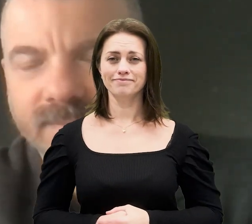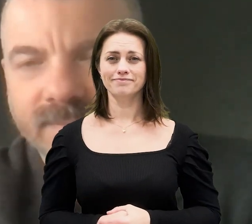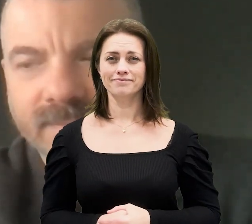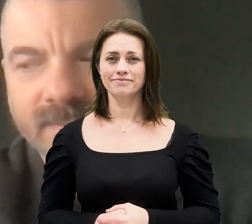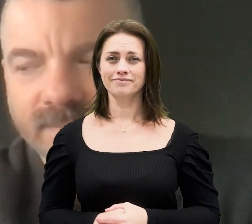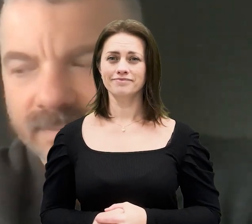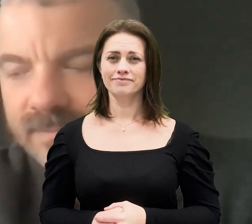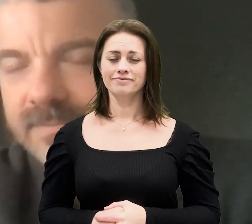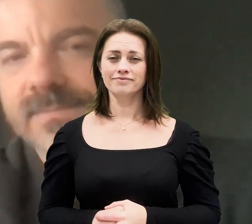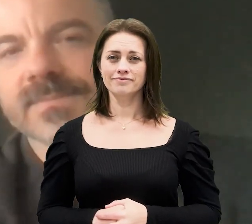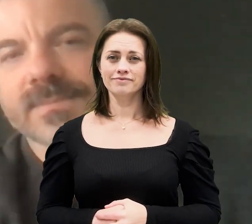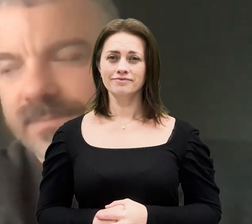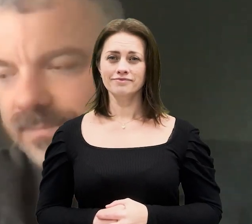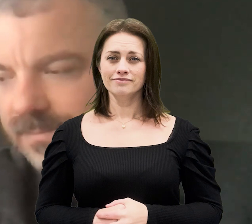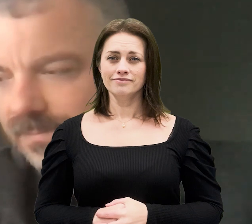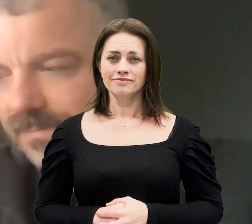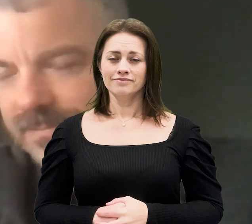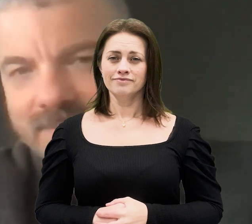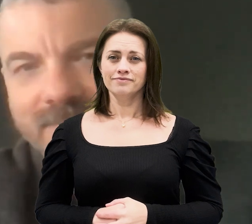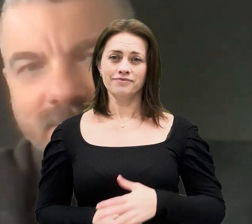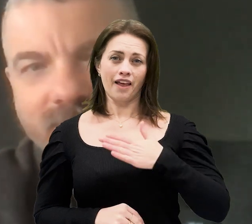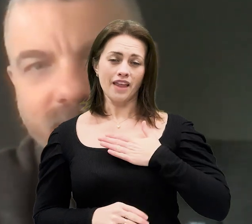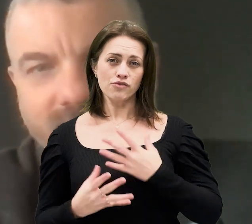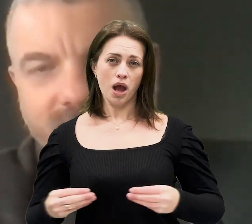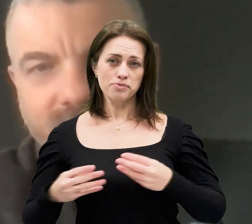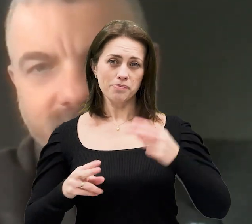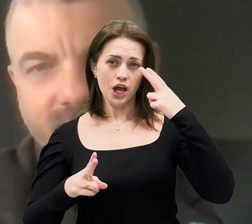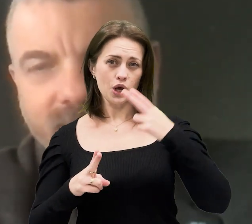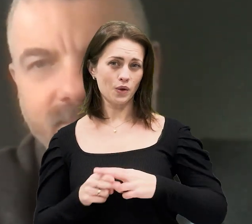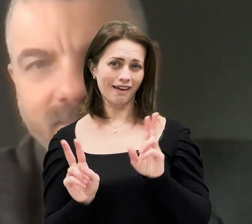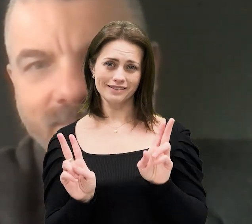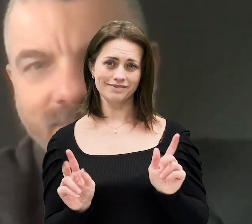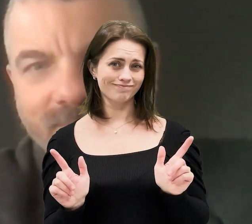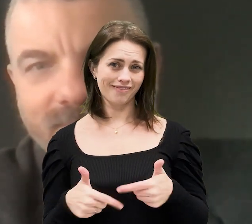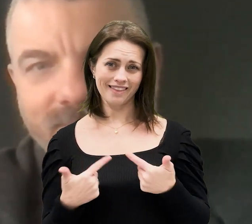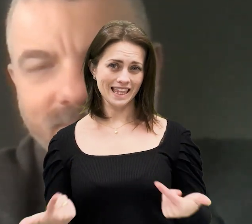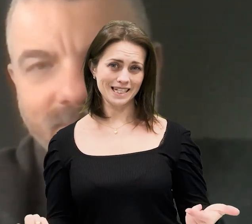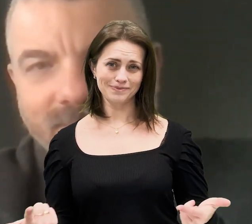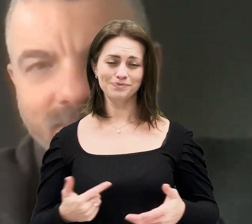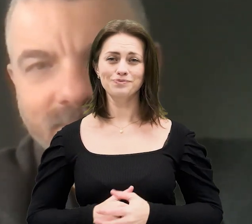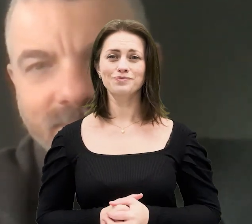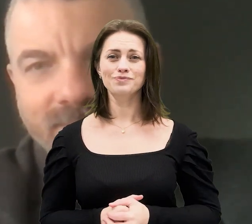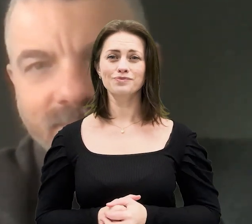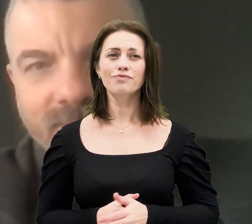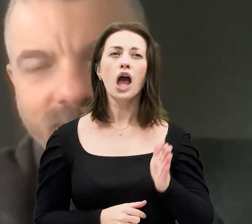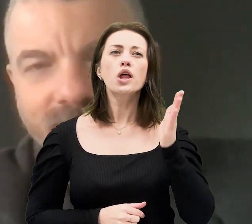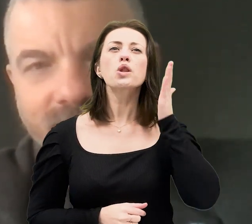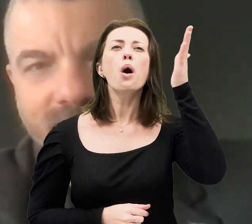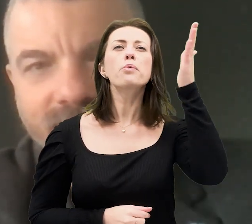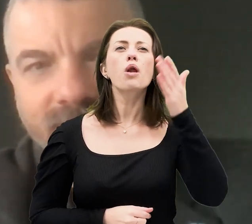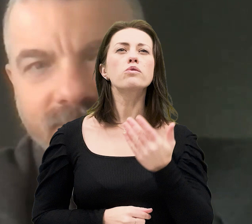inclusive education. But our story is not from over. as we